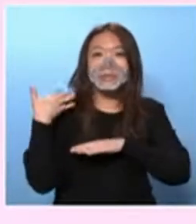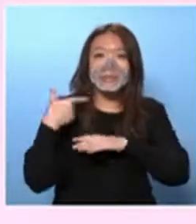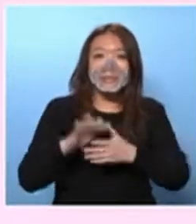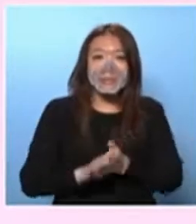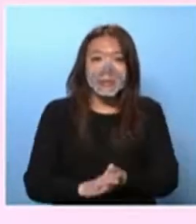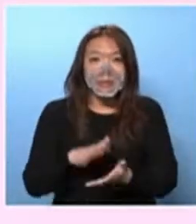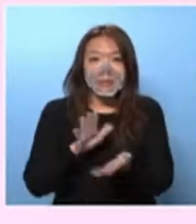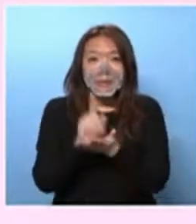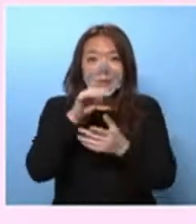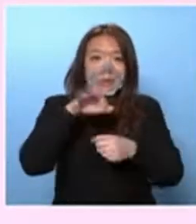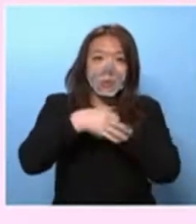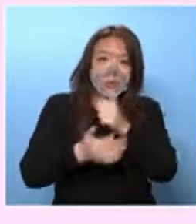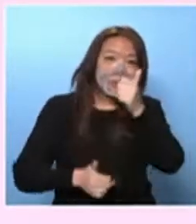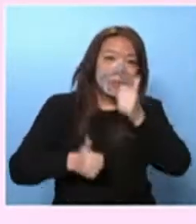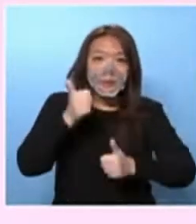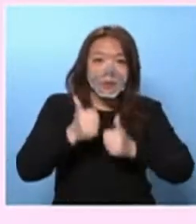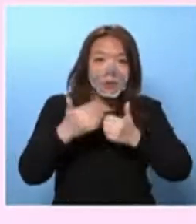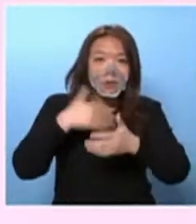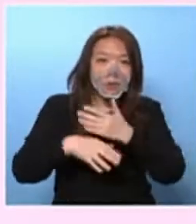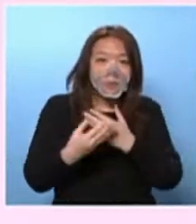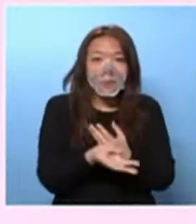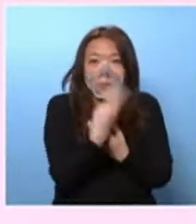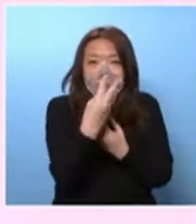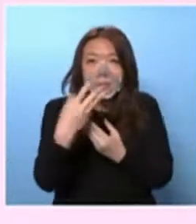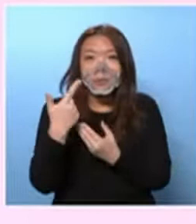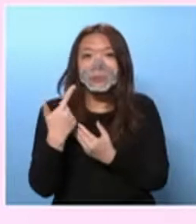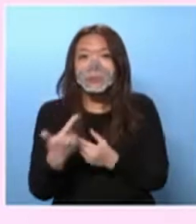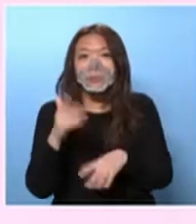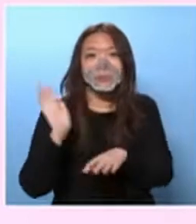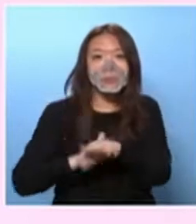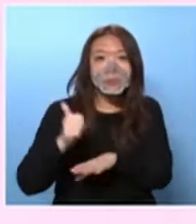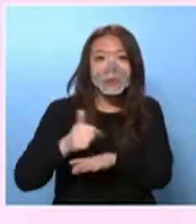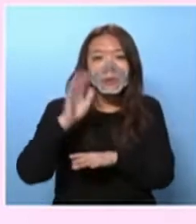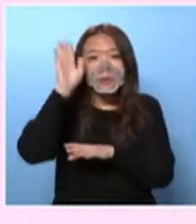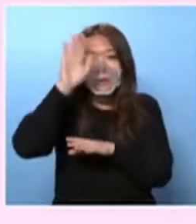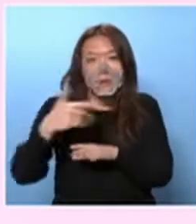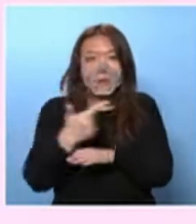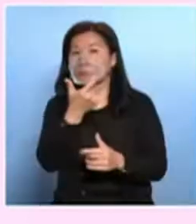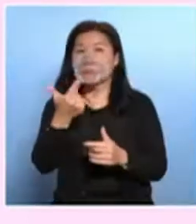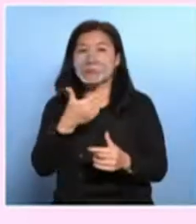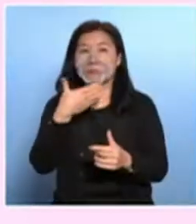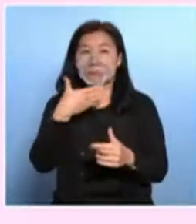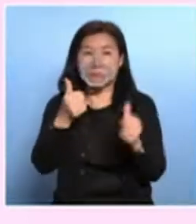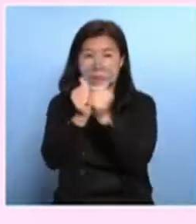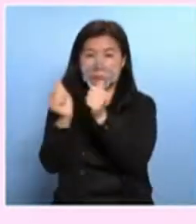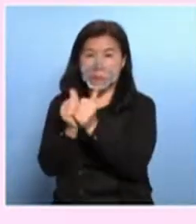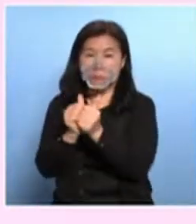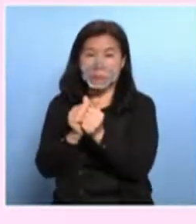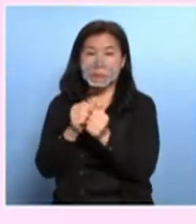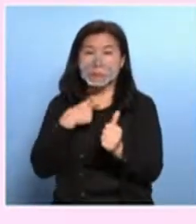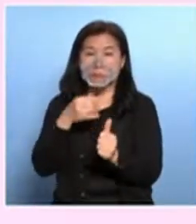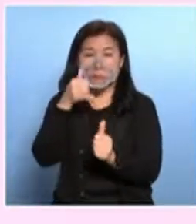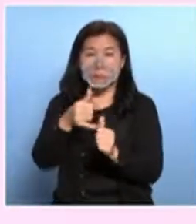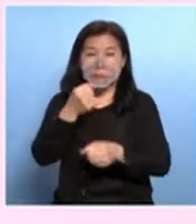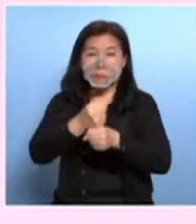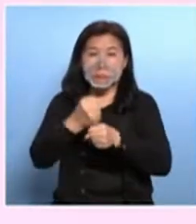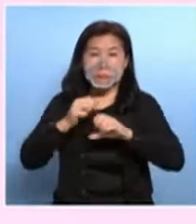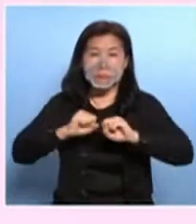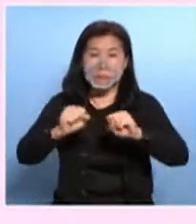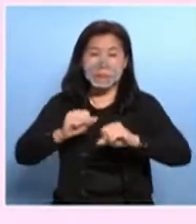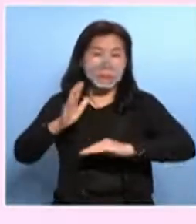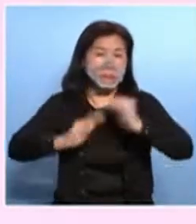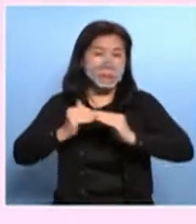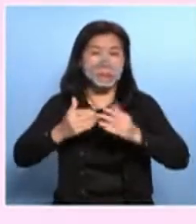as dual-track development in sports training and academic studies. I'm delighted to see that Hong Kong athletes achieve outstanding and encouraging results in